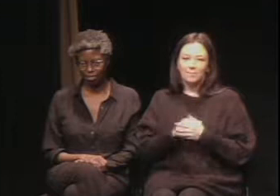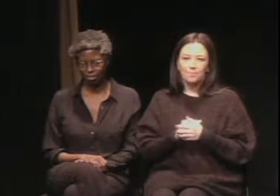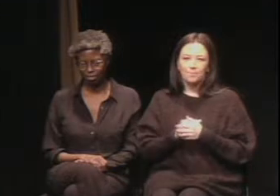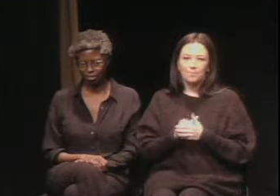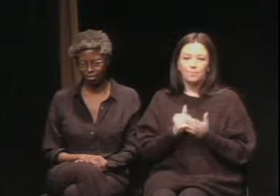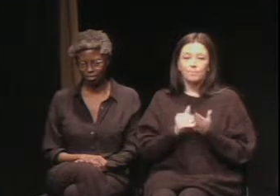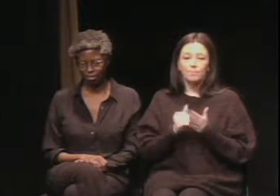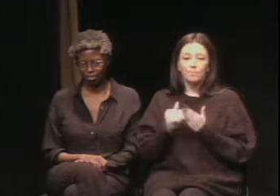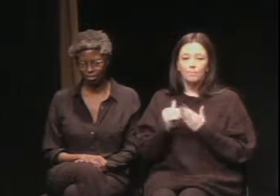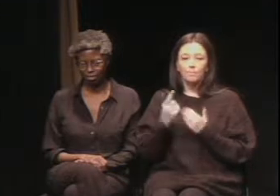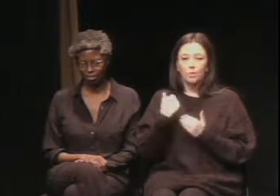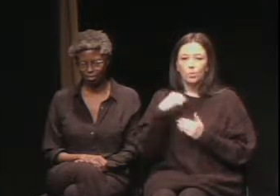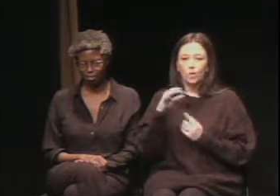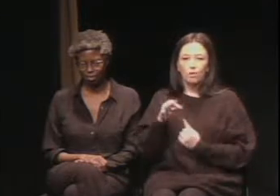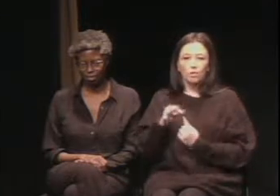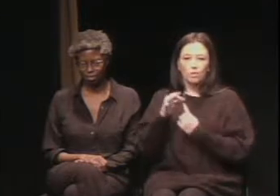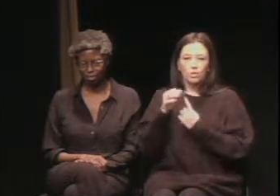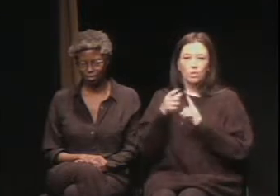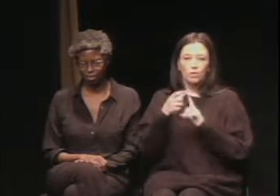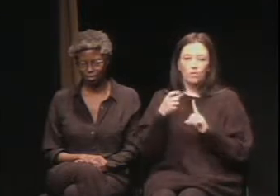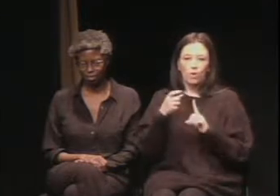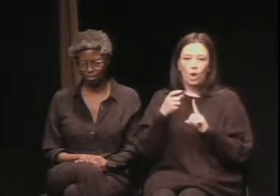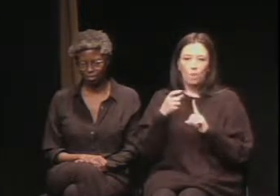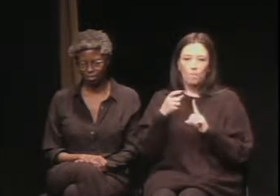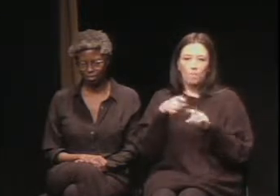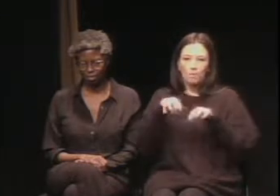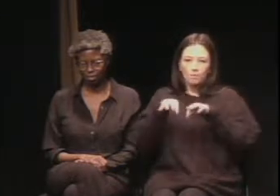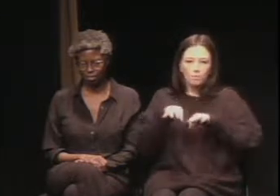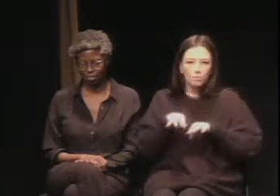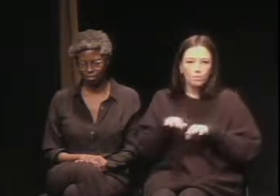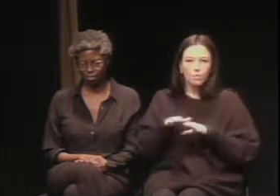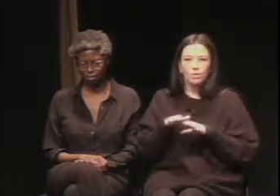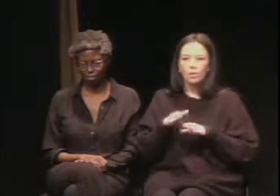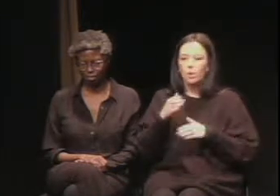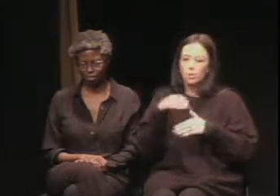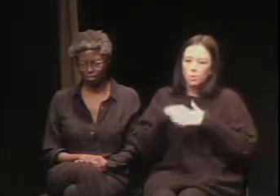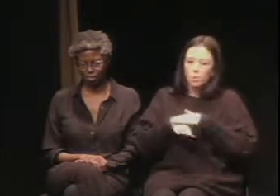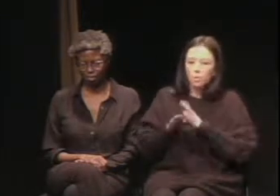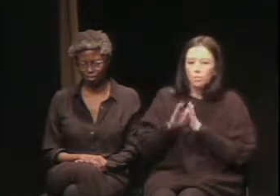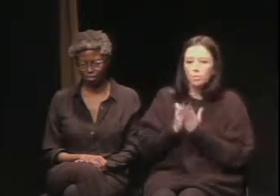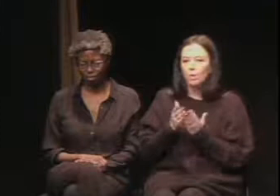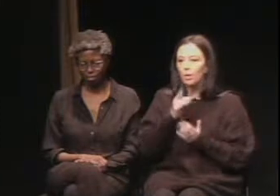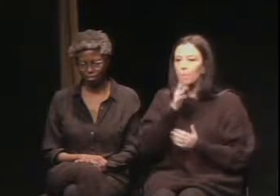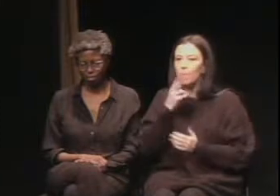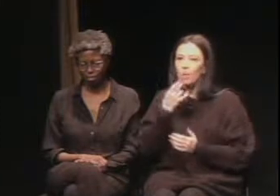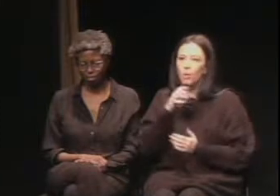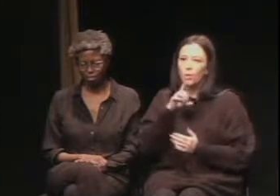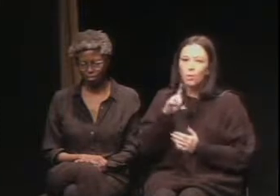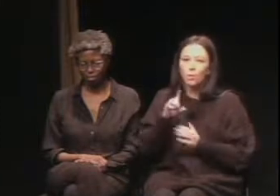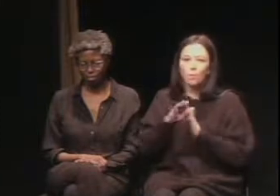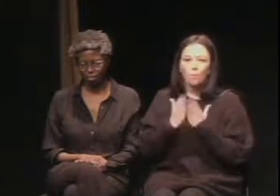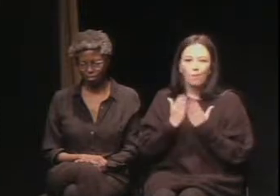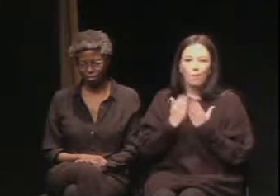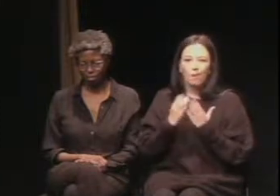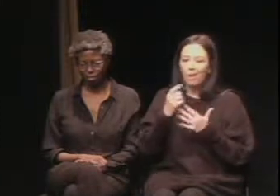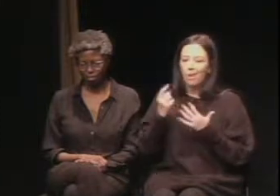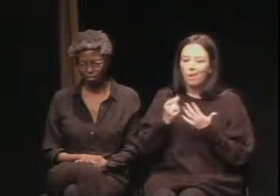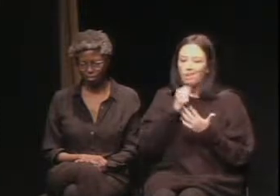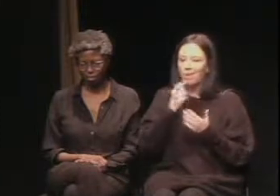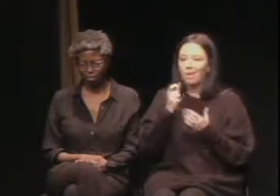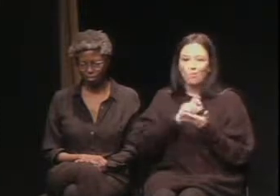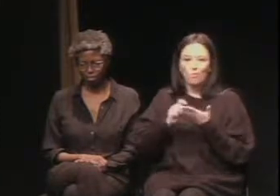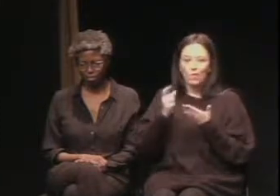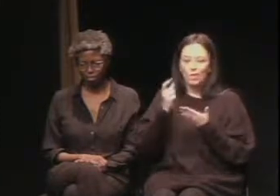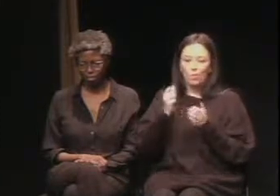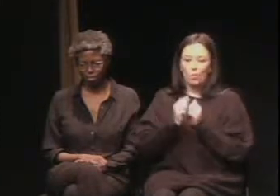of times we are excluded from these manuals, where there'd be like birthing books, motherhood books. It's just like they're not written for